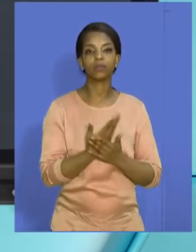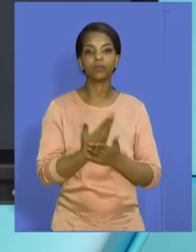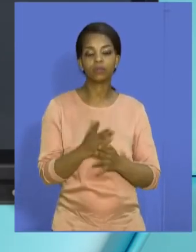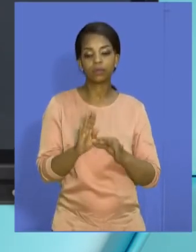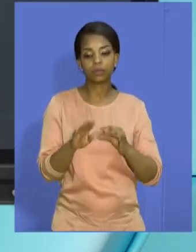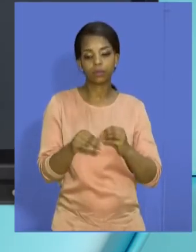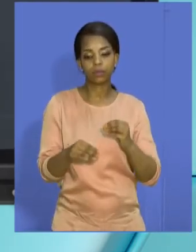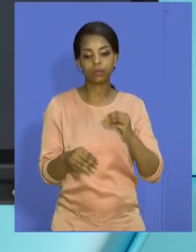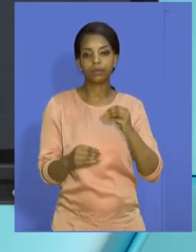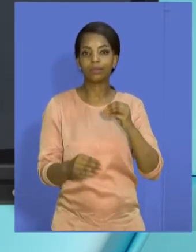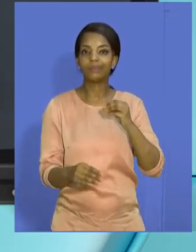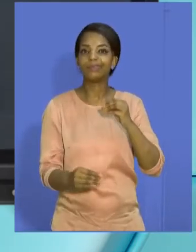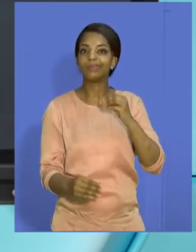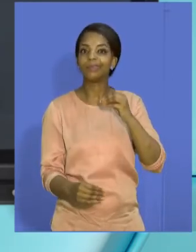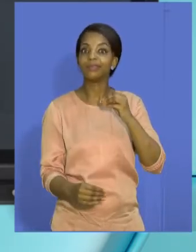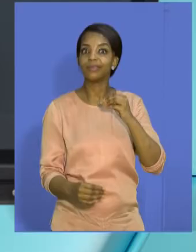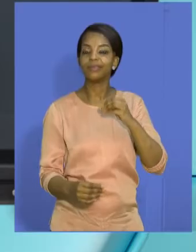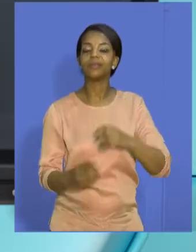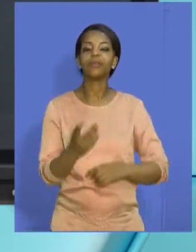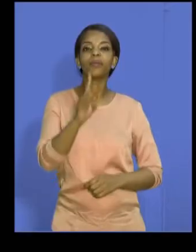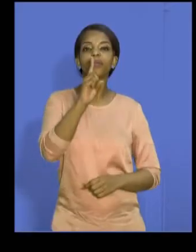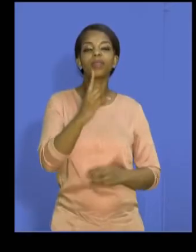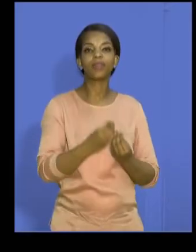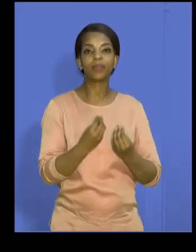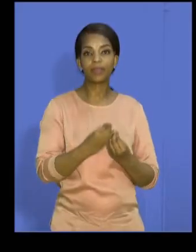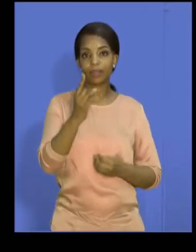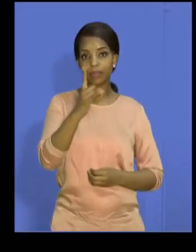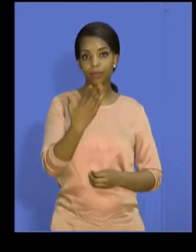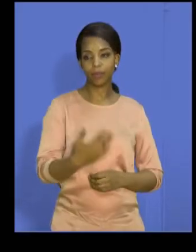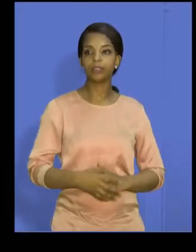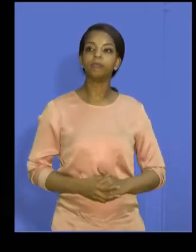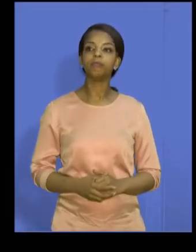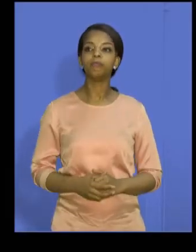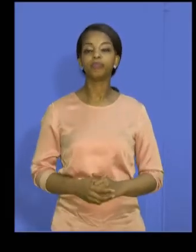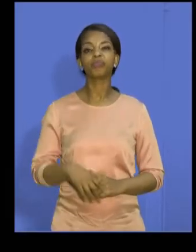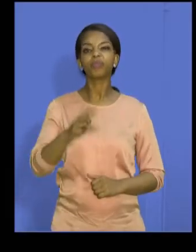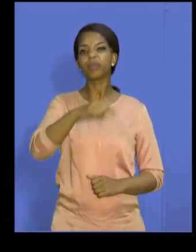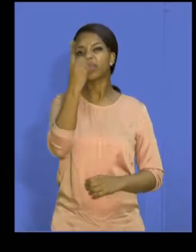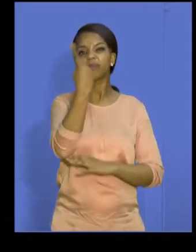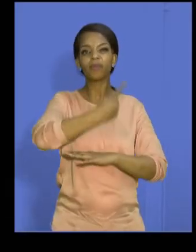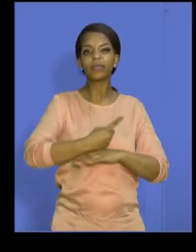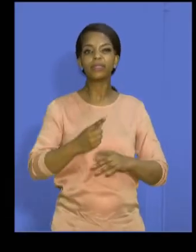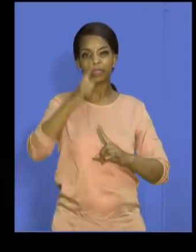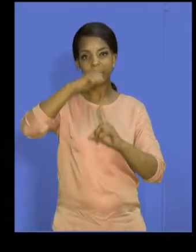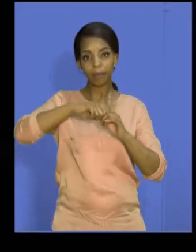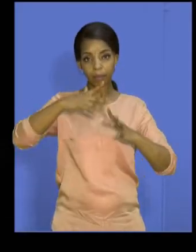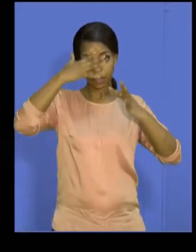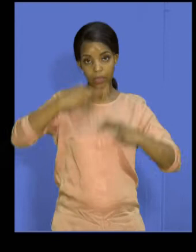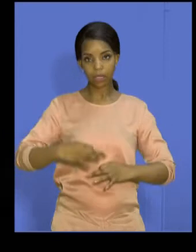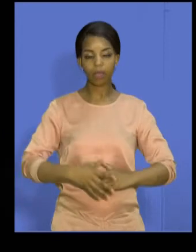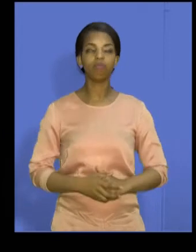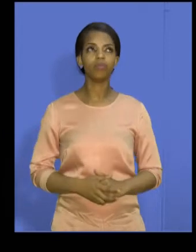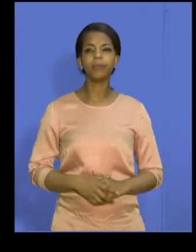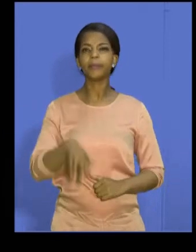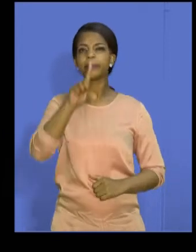then change things around. So the very first week, the person then decides to say, day 1, I'm going